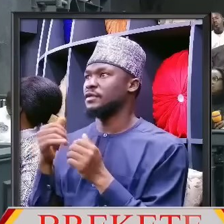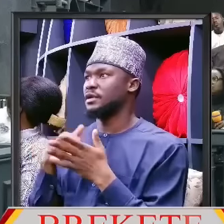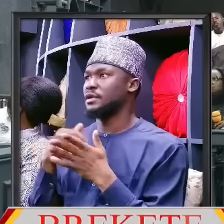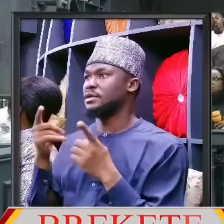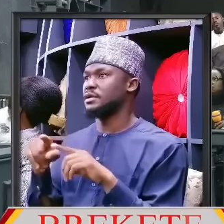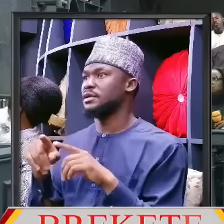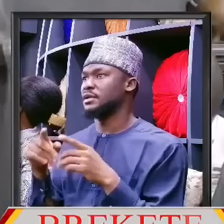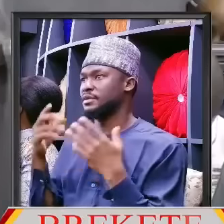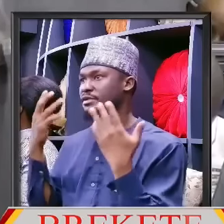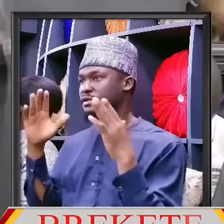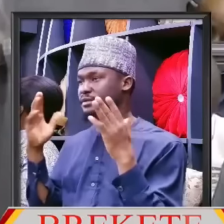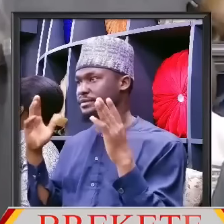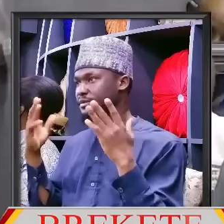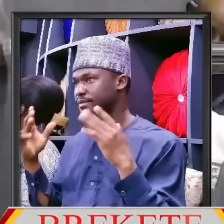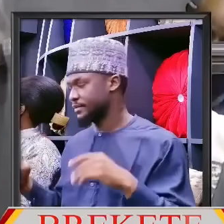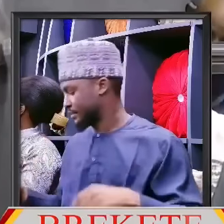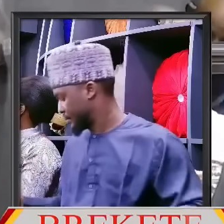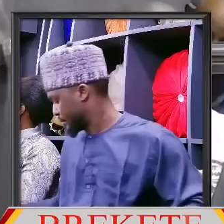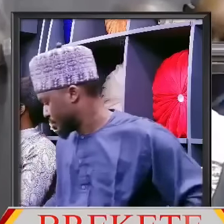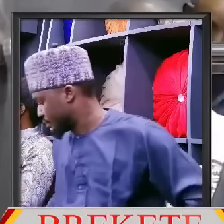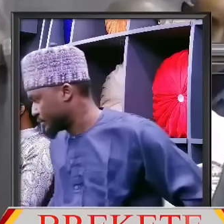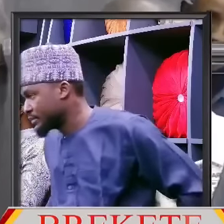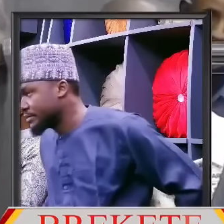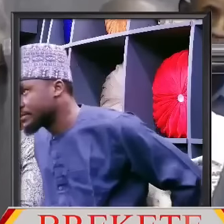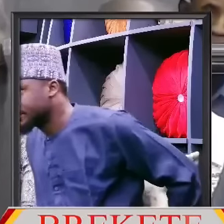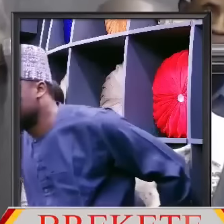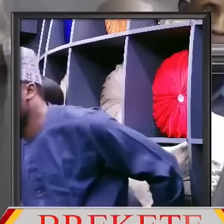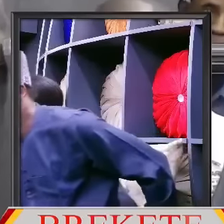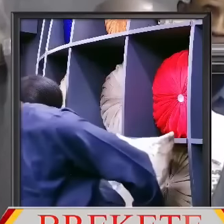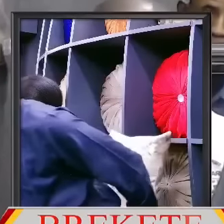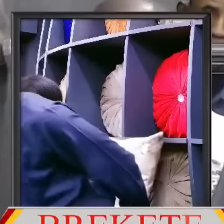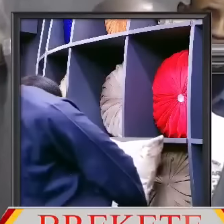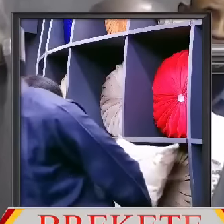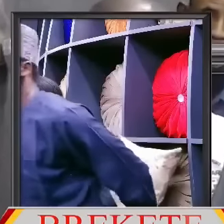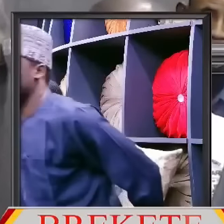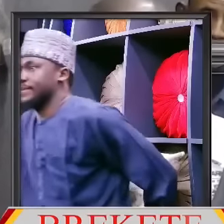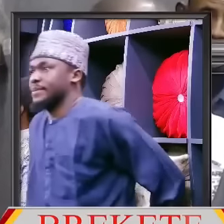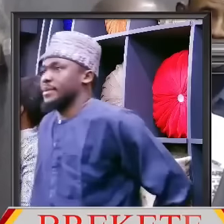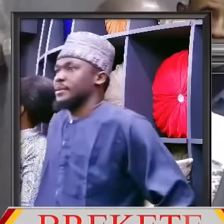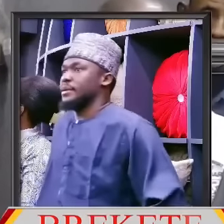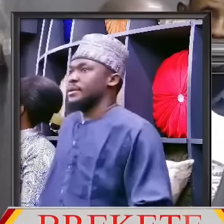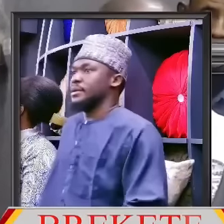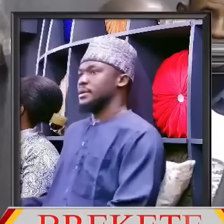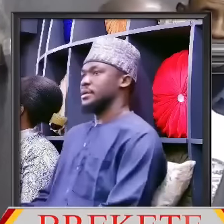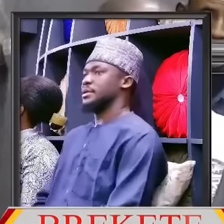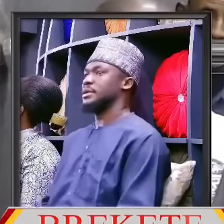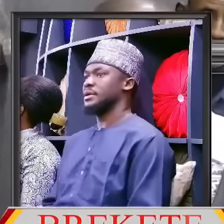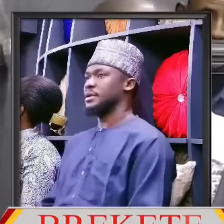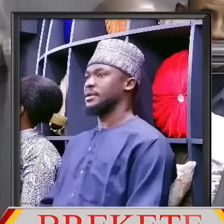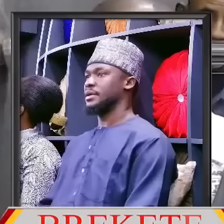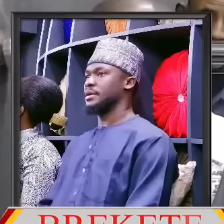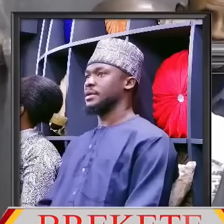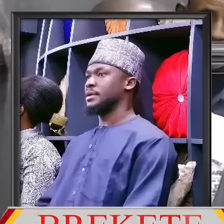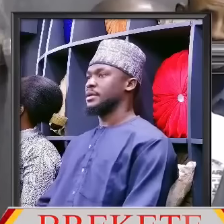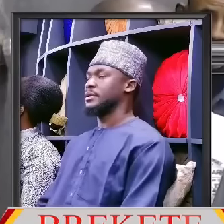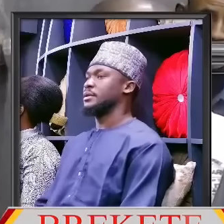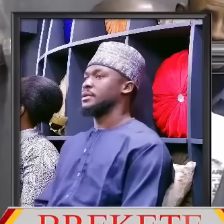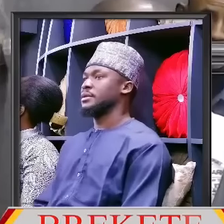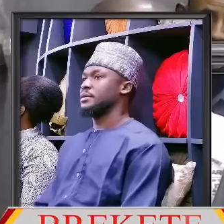don't go. And that time, VC go tell us more because I know, say, through Ambrose